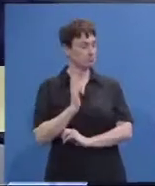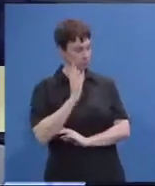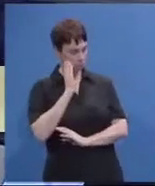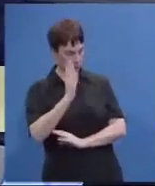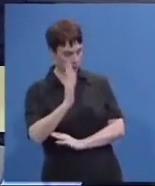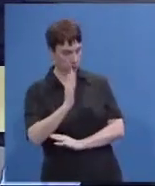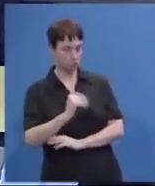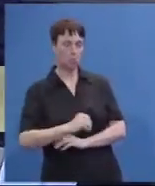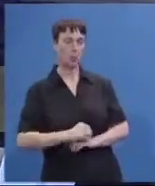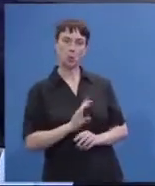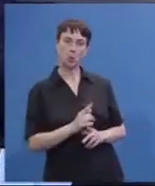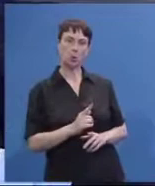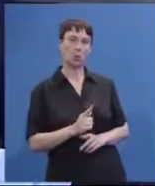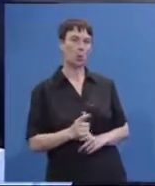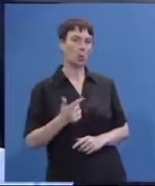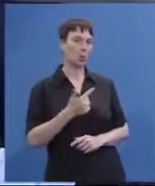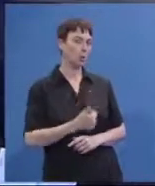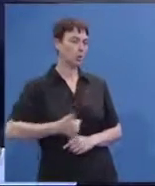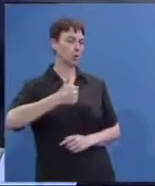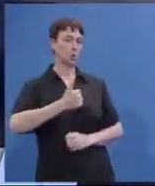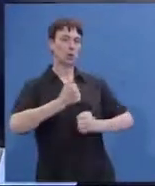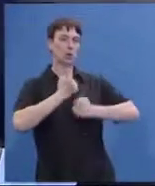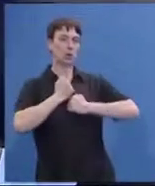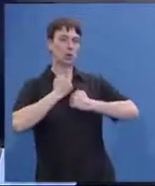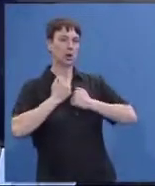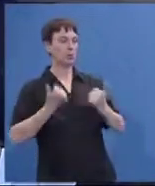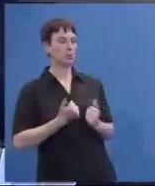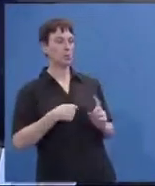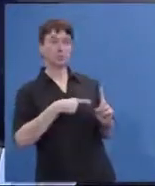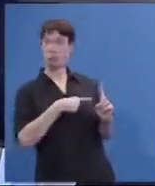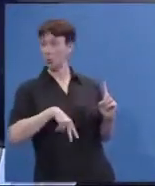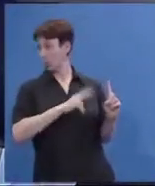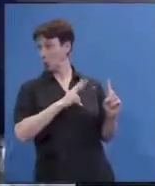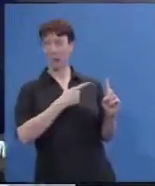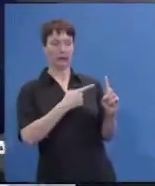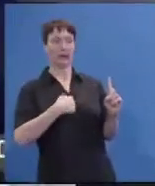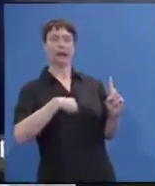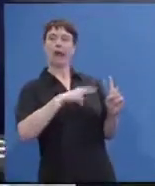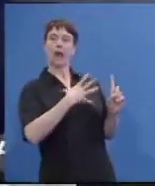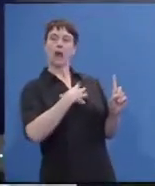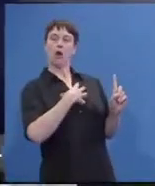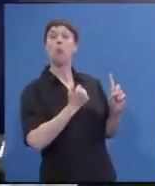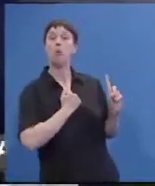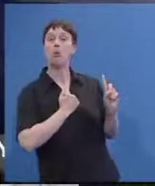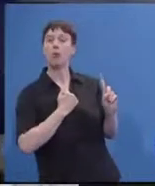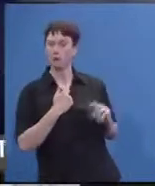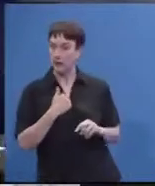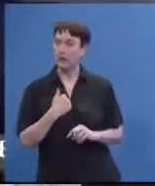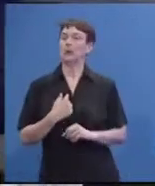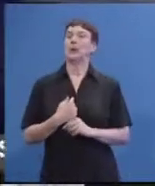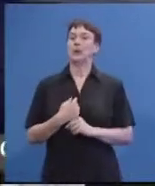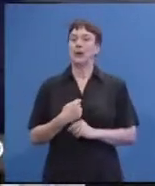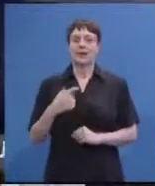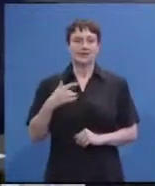Tim Cool." You know, and he turned around and says, "You know, this is my hero." And to be honest, I would have fell down then, because I had